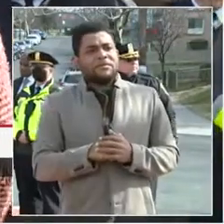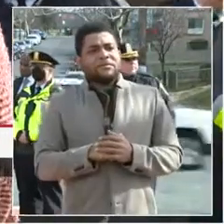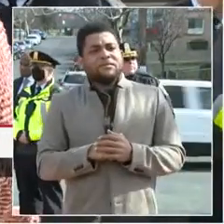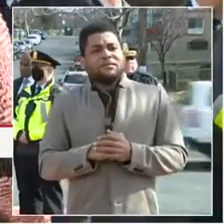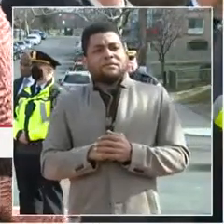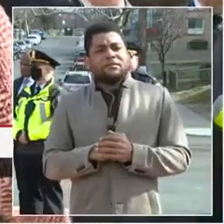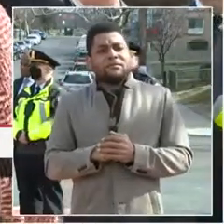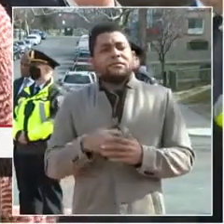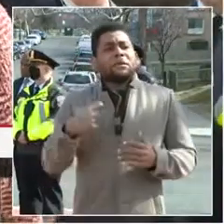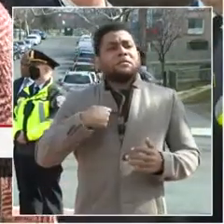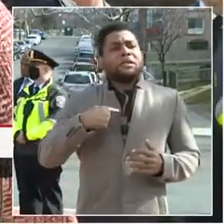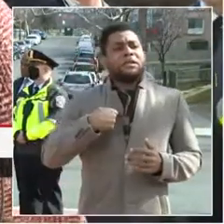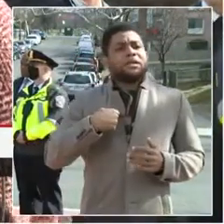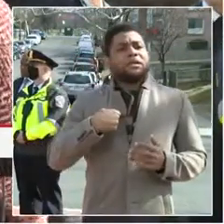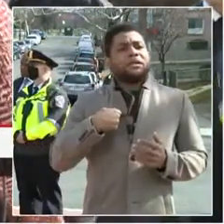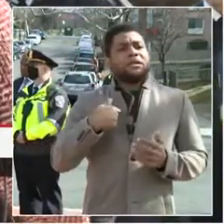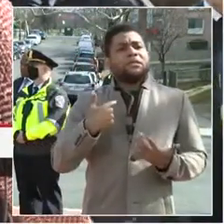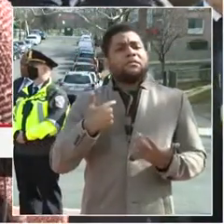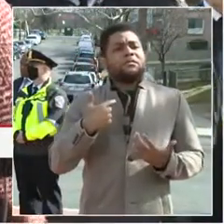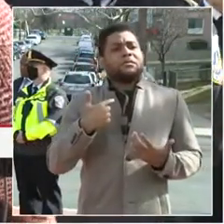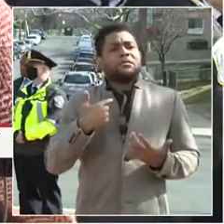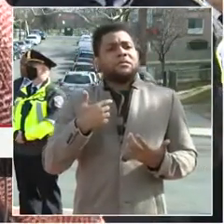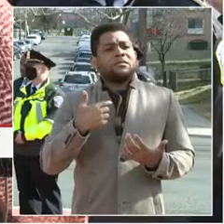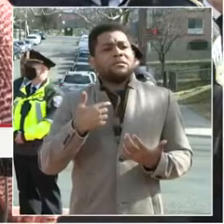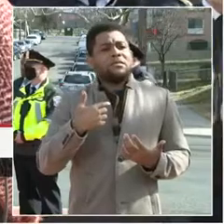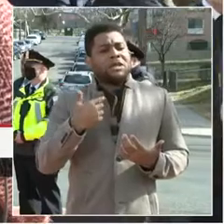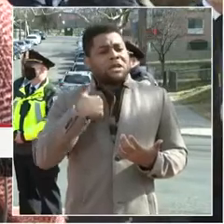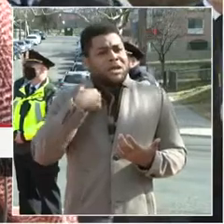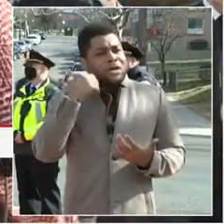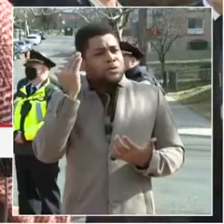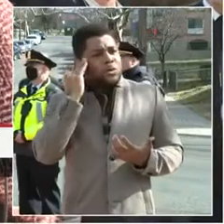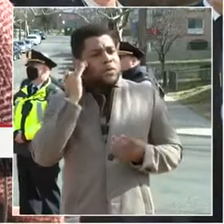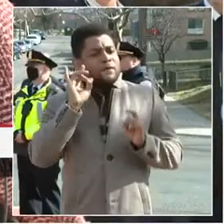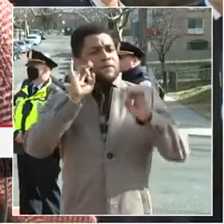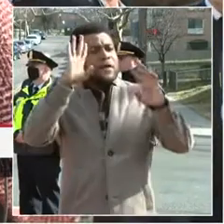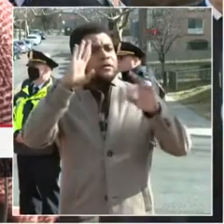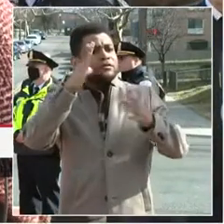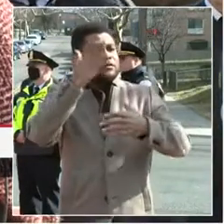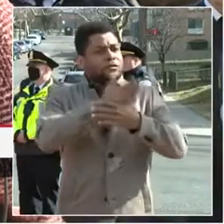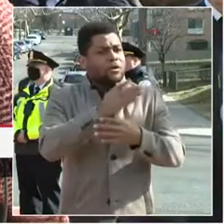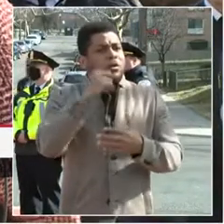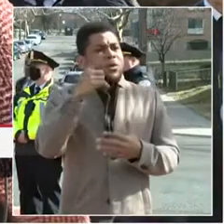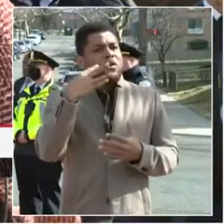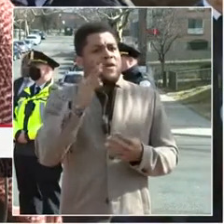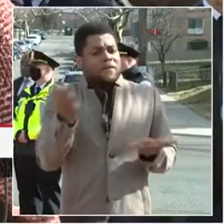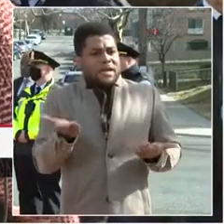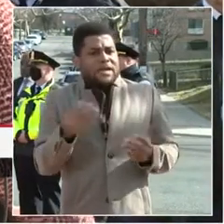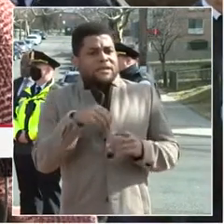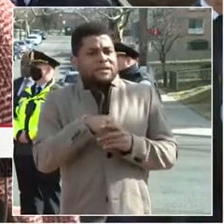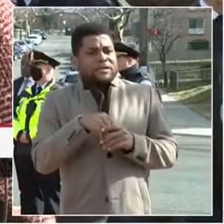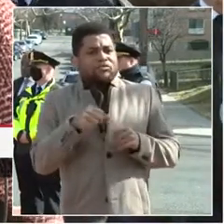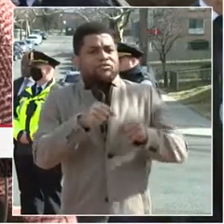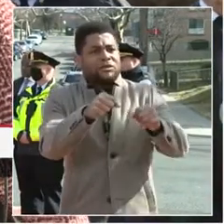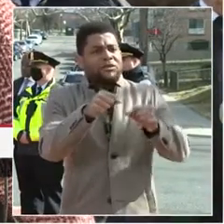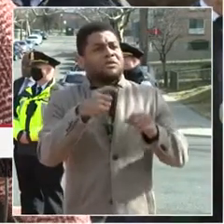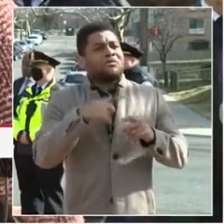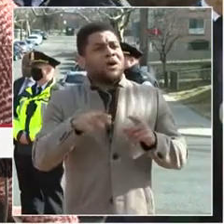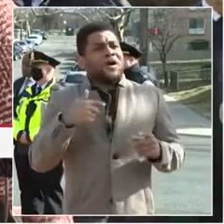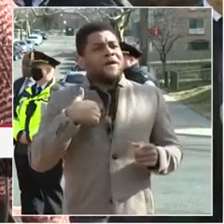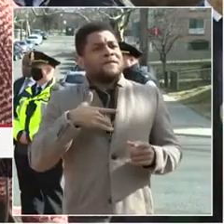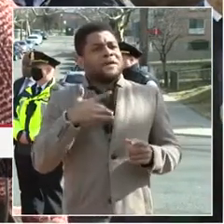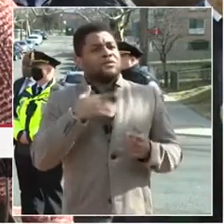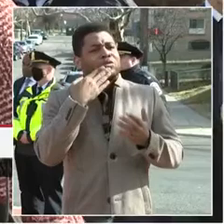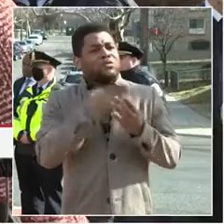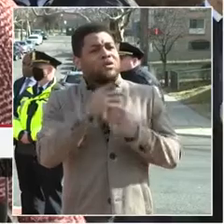Curtis Street of violence interrupters right here, and I'm feeling real good about the coalition that you guys